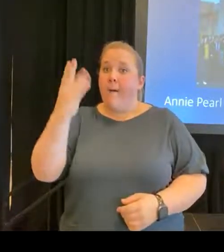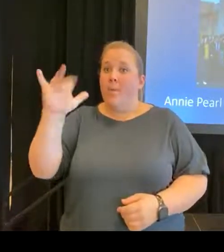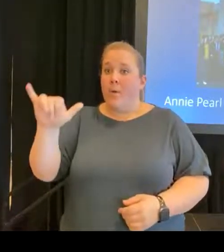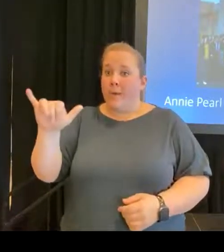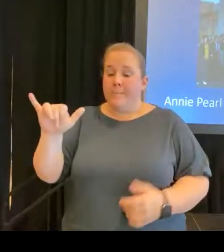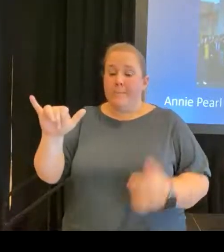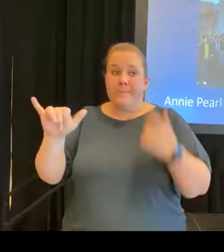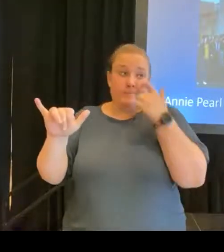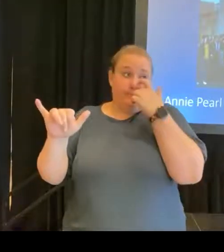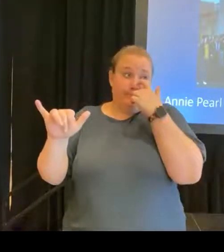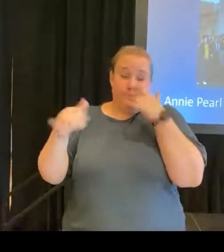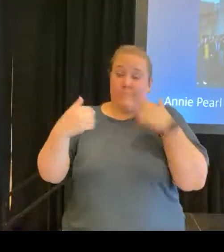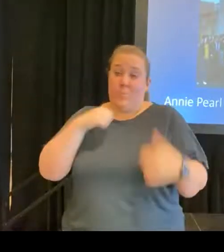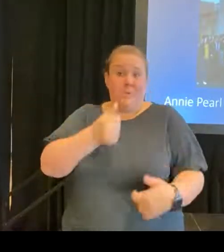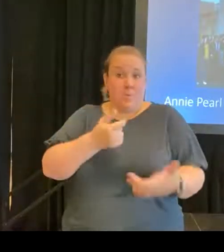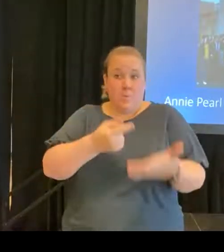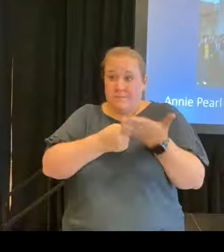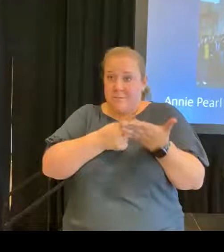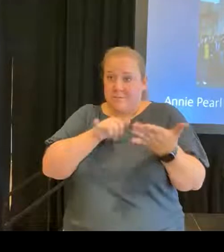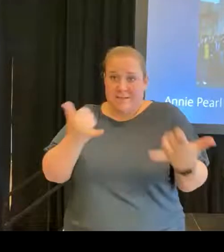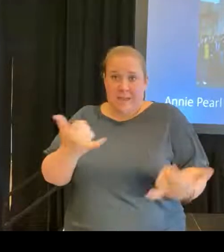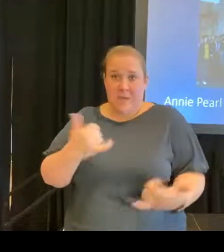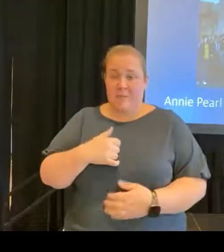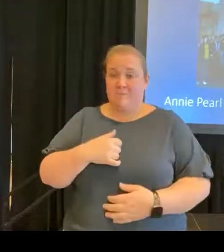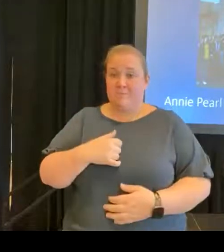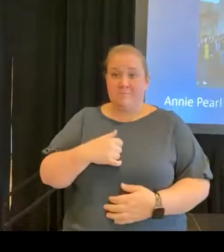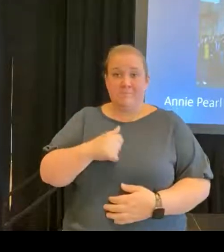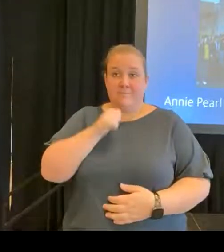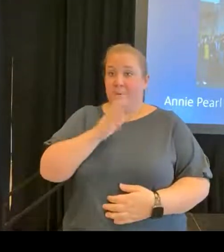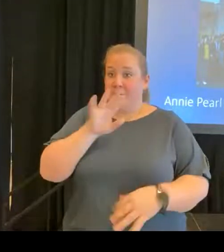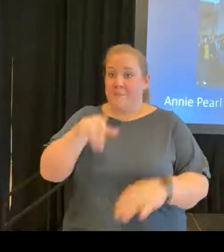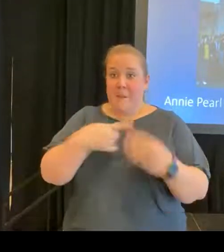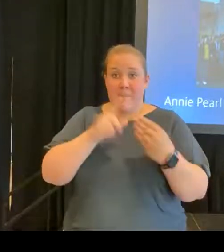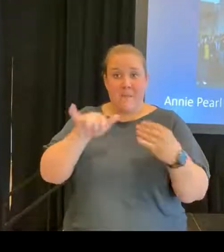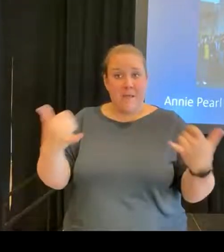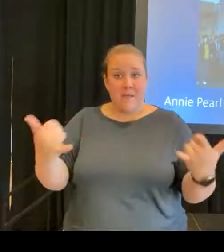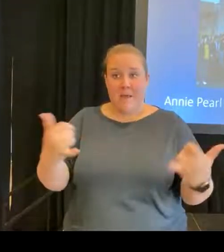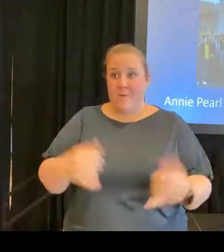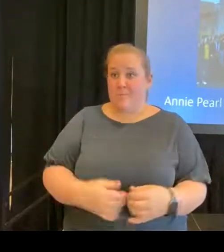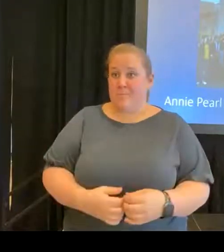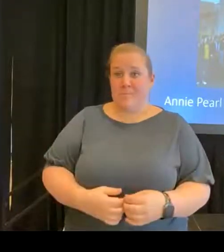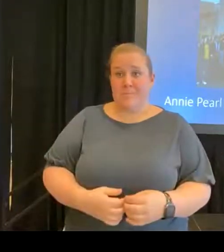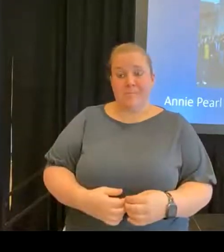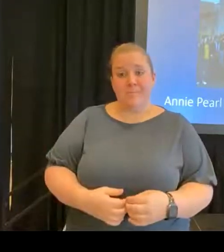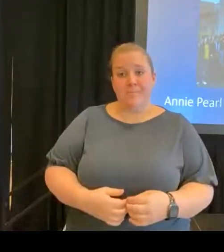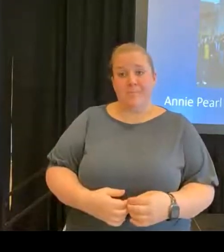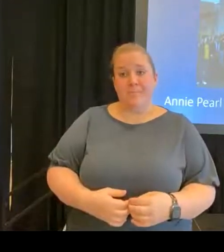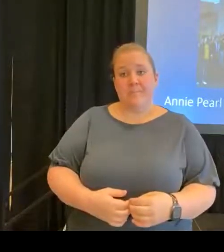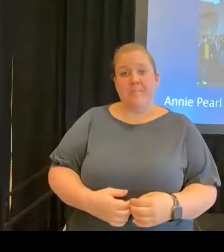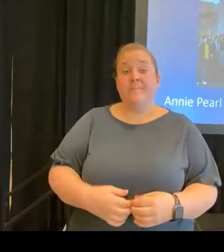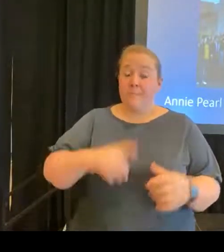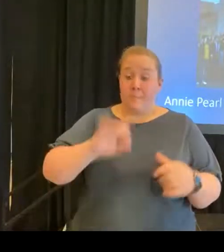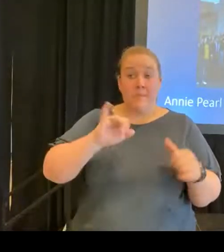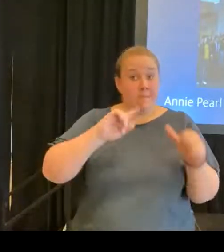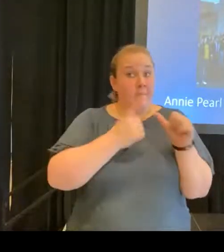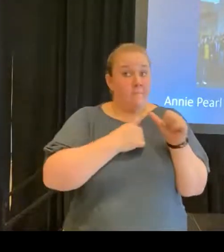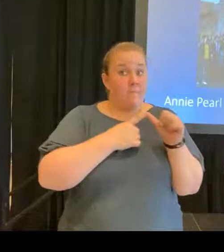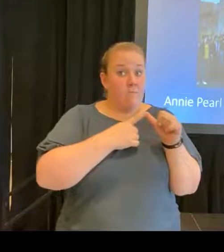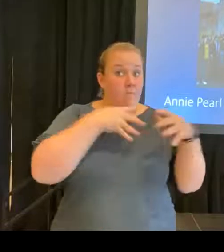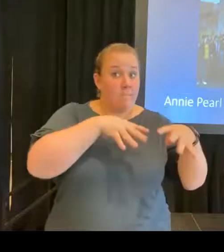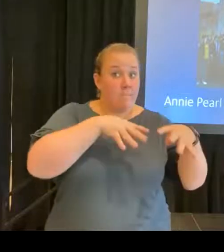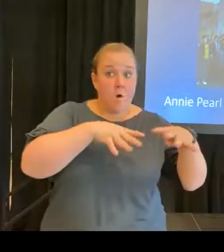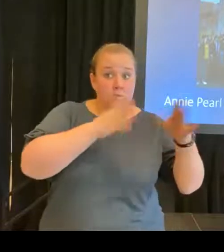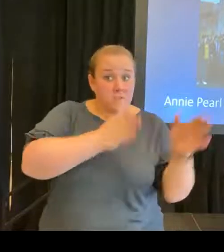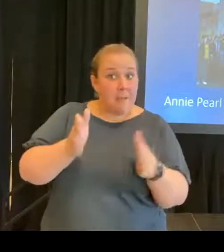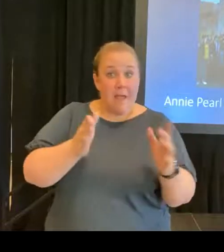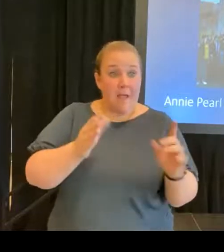But we don't even talk about they don't even talk about Jiminy Jackson. But the original march had